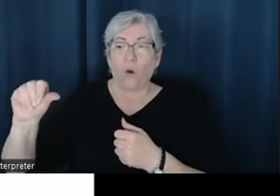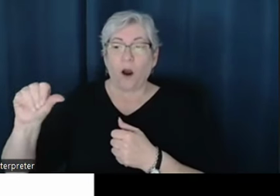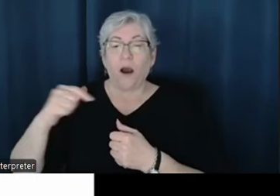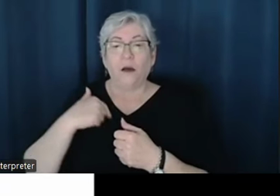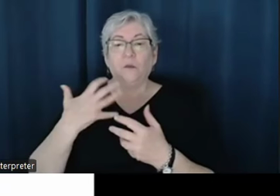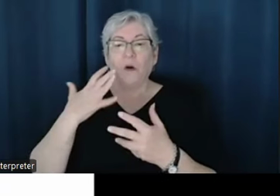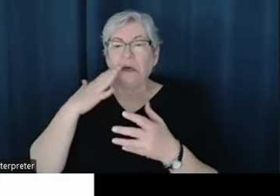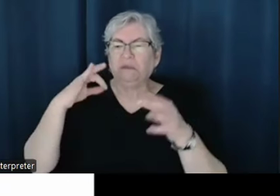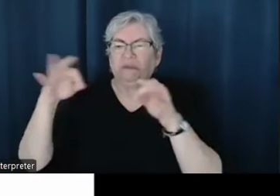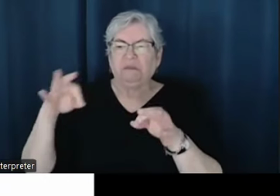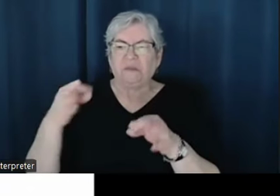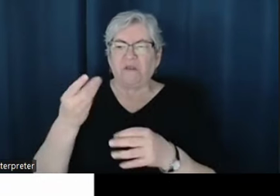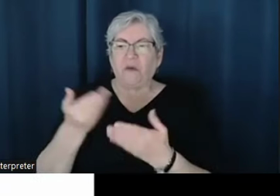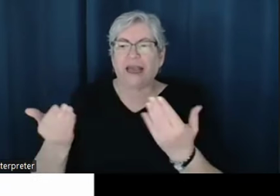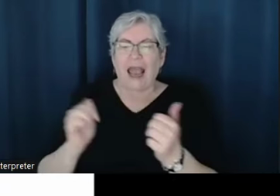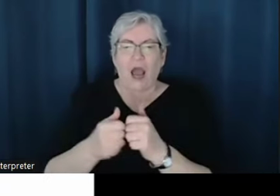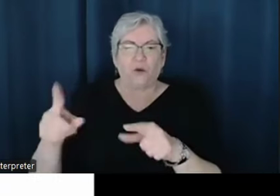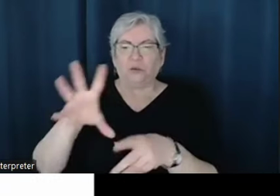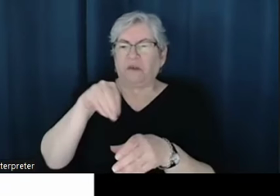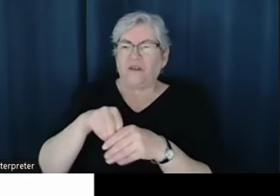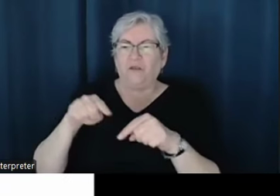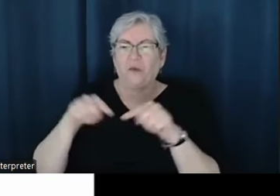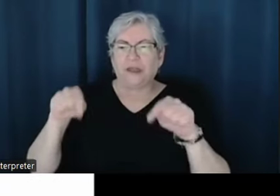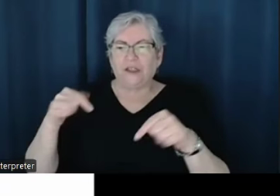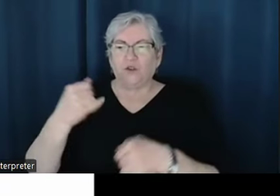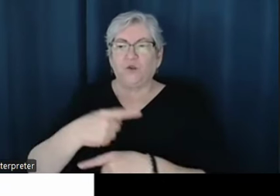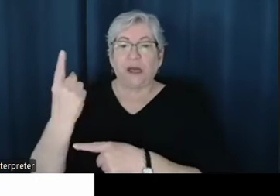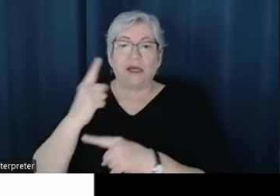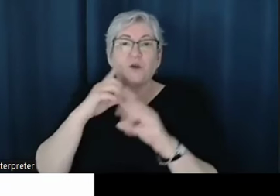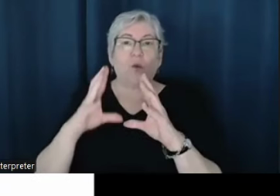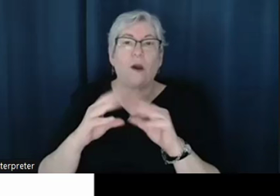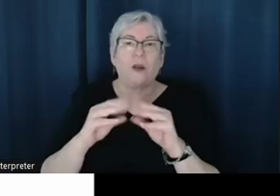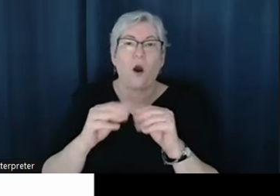few items so you know how to participate in today's webinar.